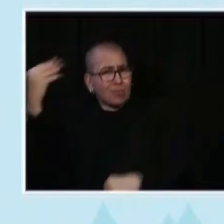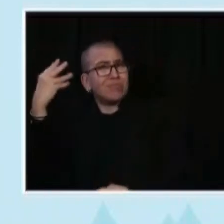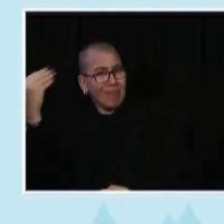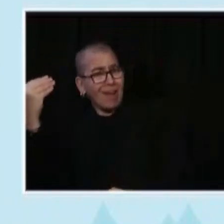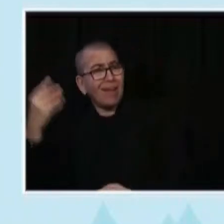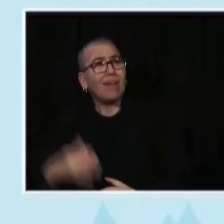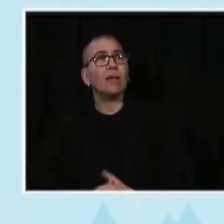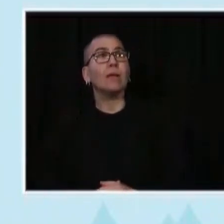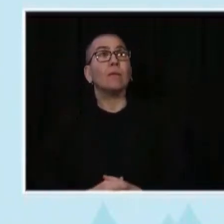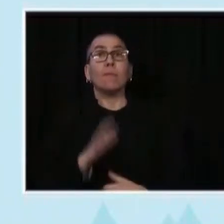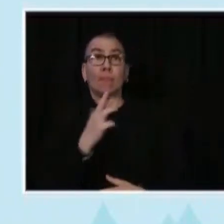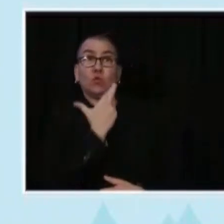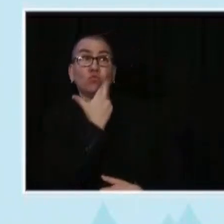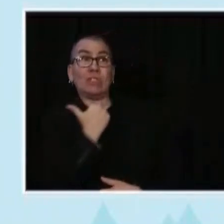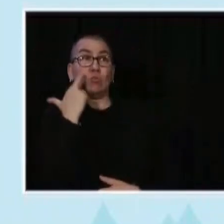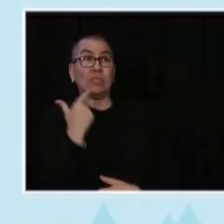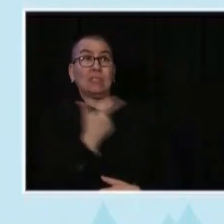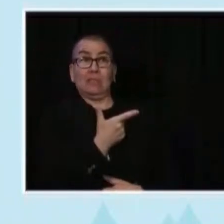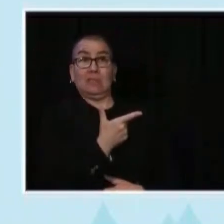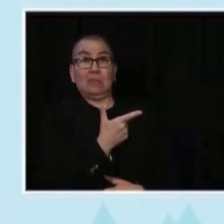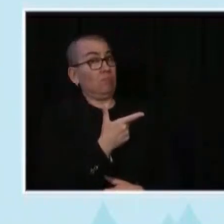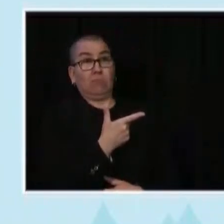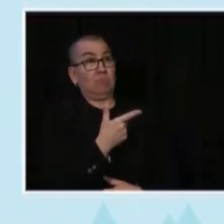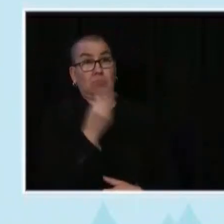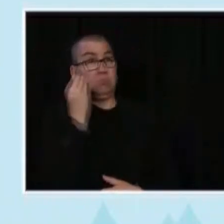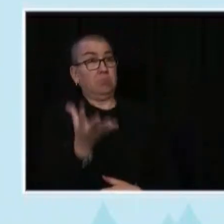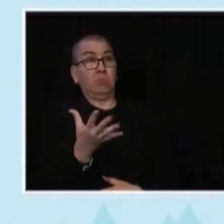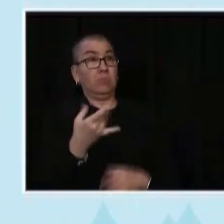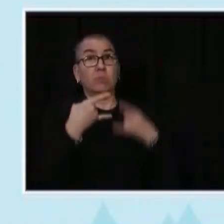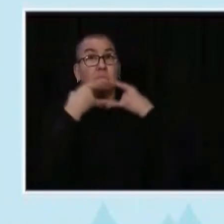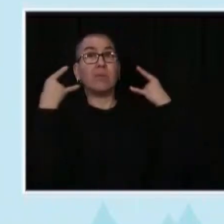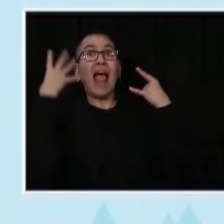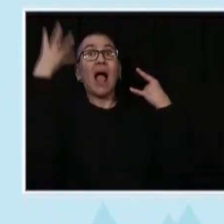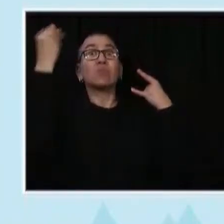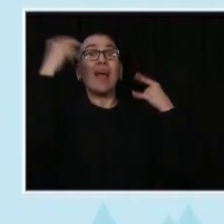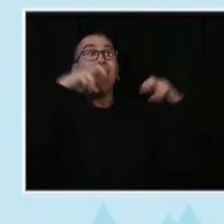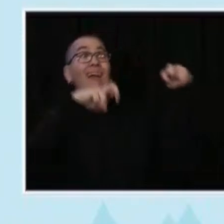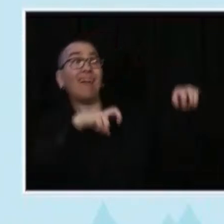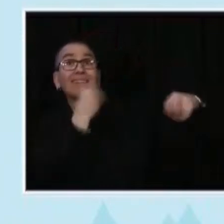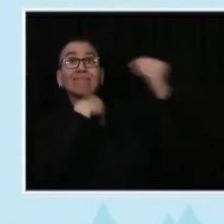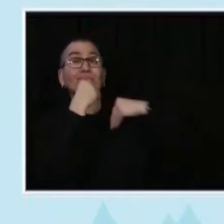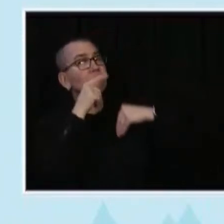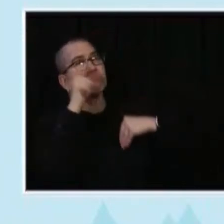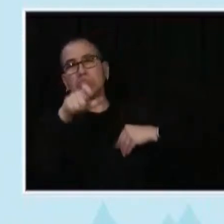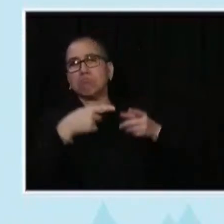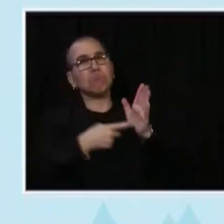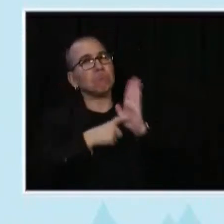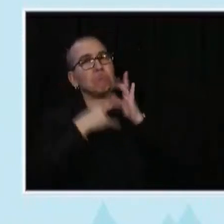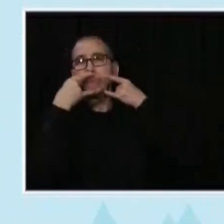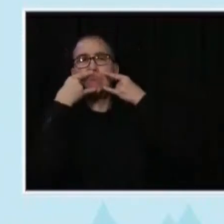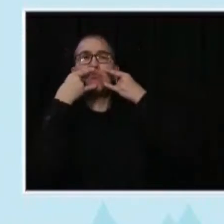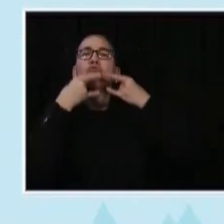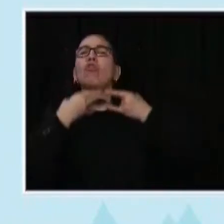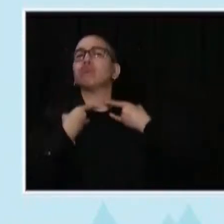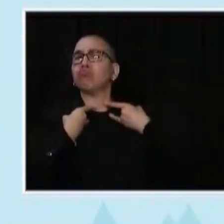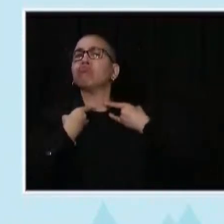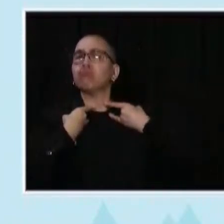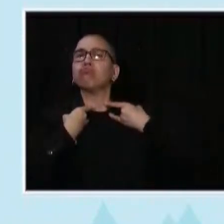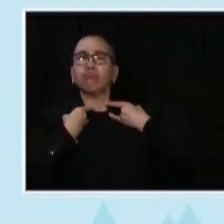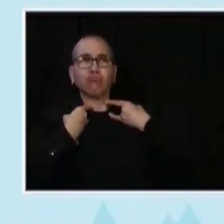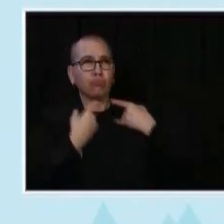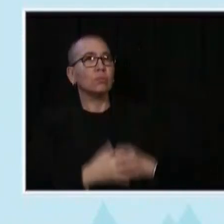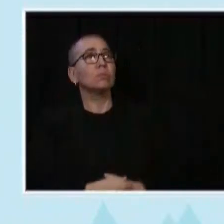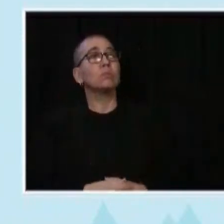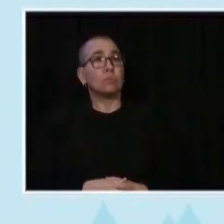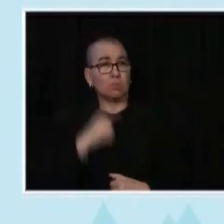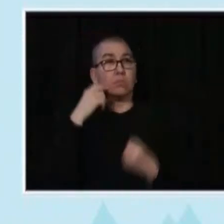no occupancy limits outside or distancing requirements. A good time of the year for that. You can get outside, you can set up. We have a lot of patios and opportunities that were built over